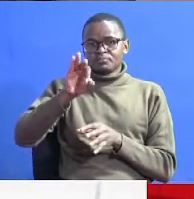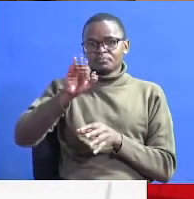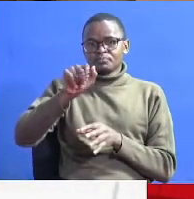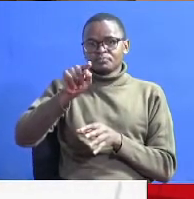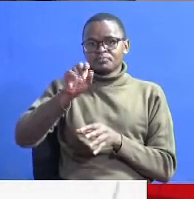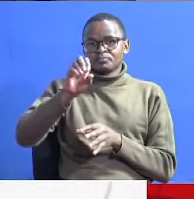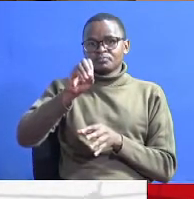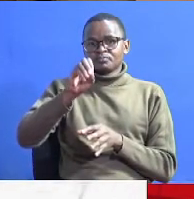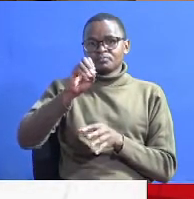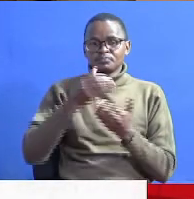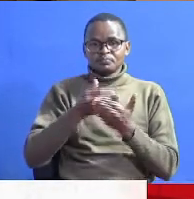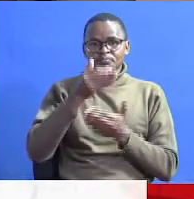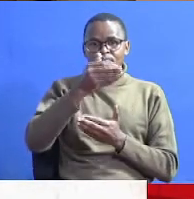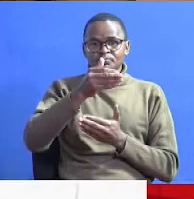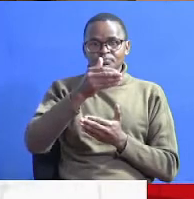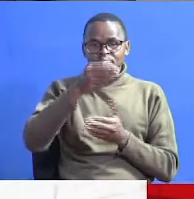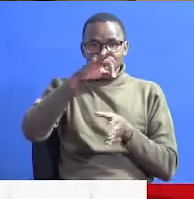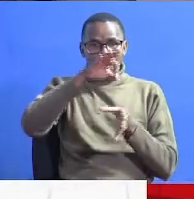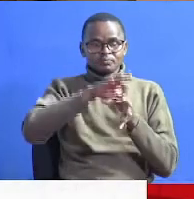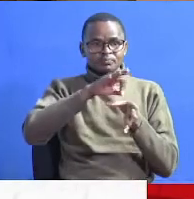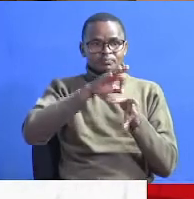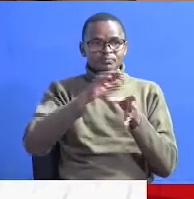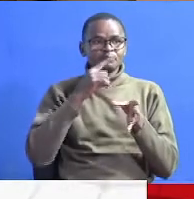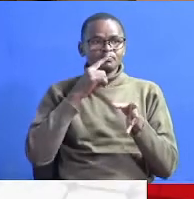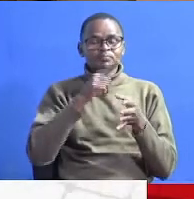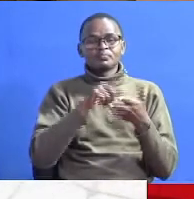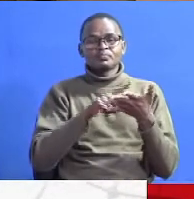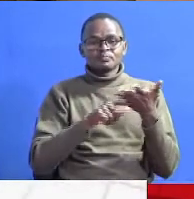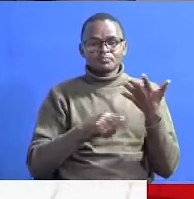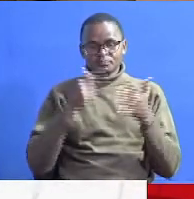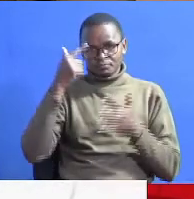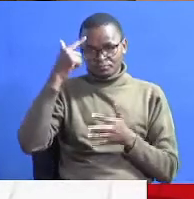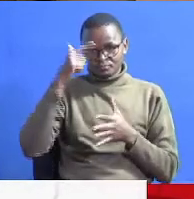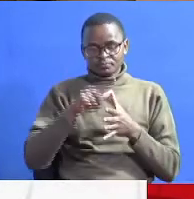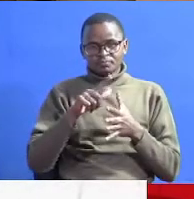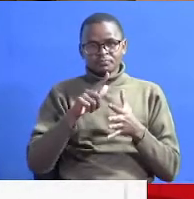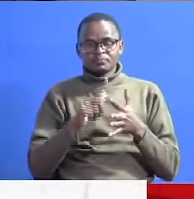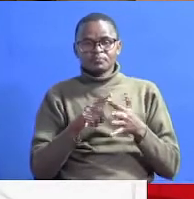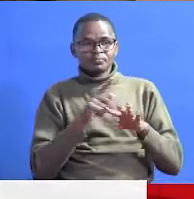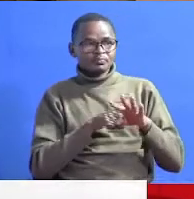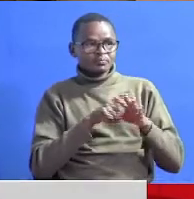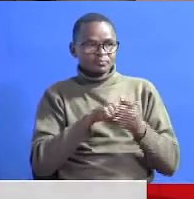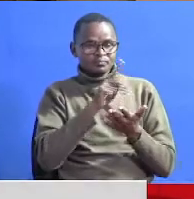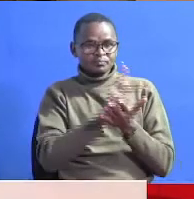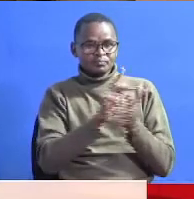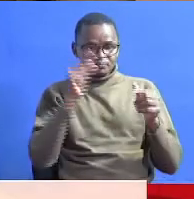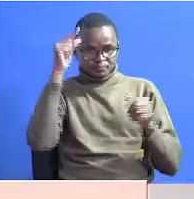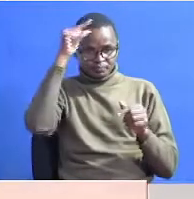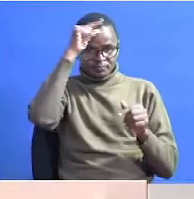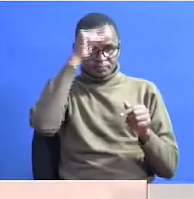was selling to the electorate. So we need to find a way of keeping the government,